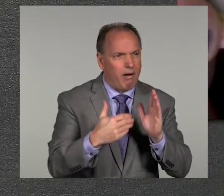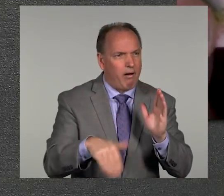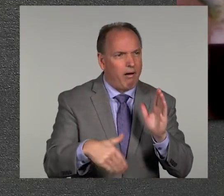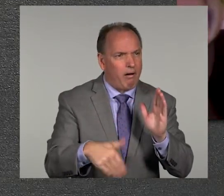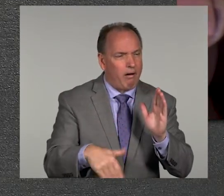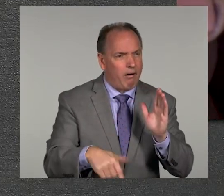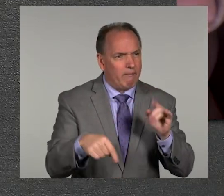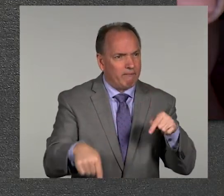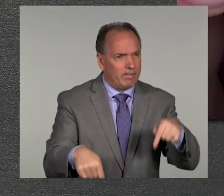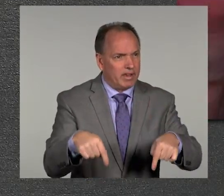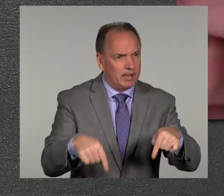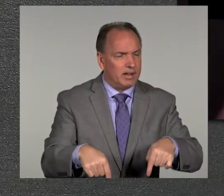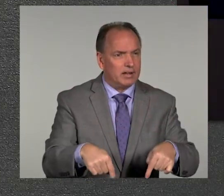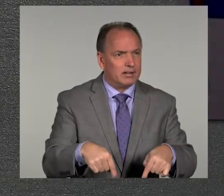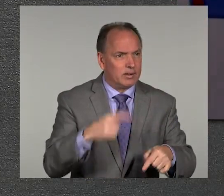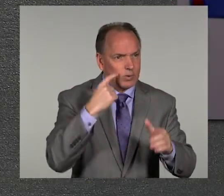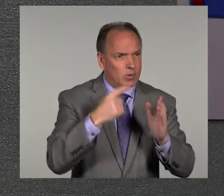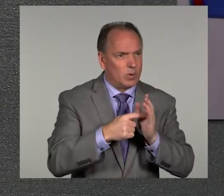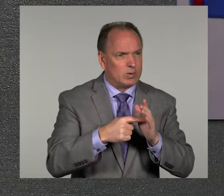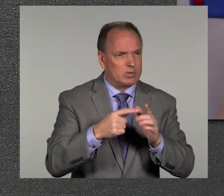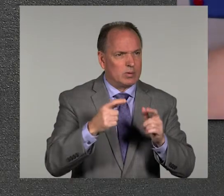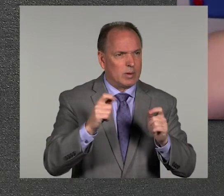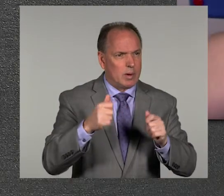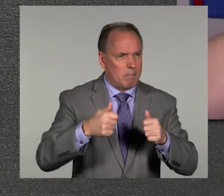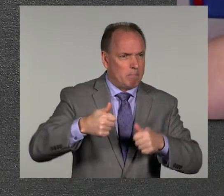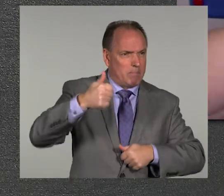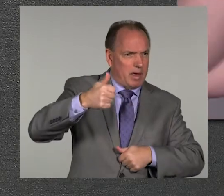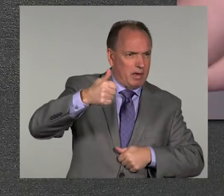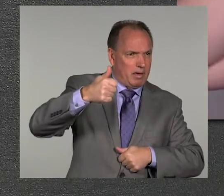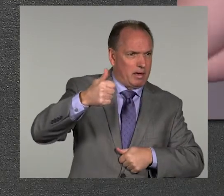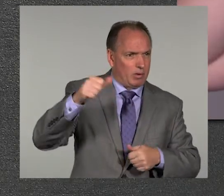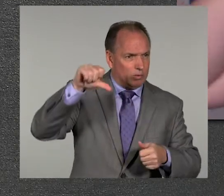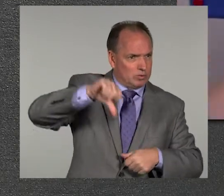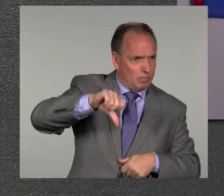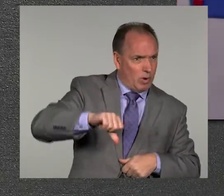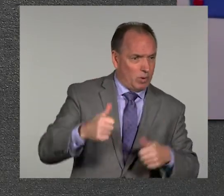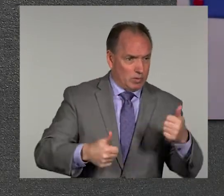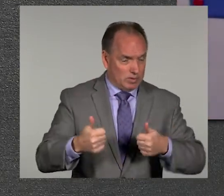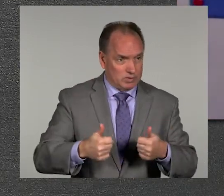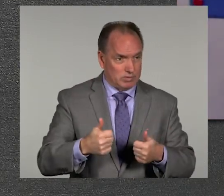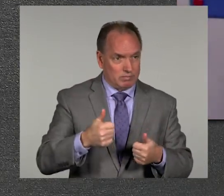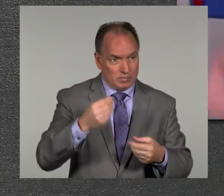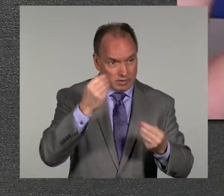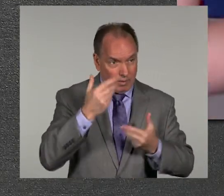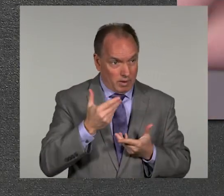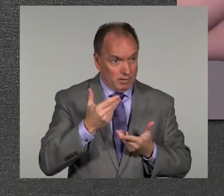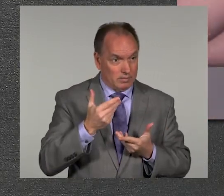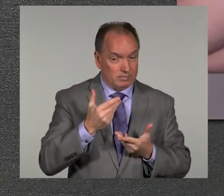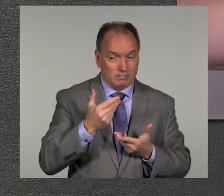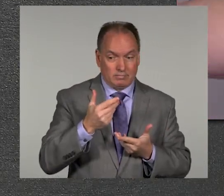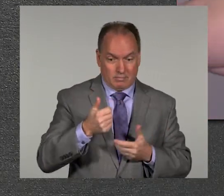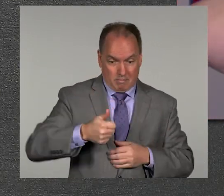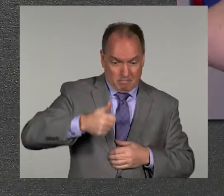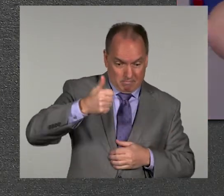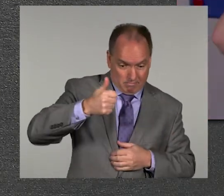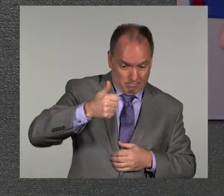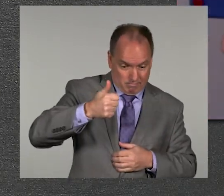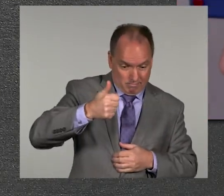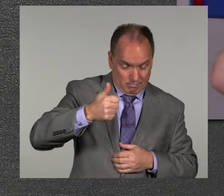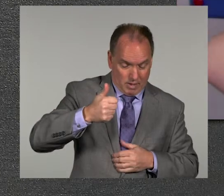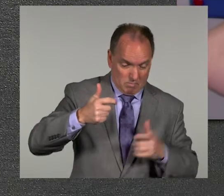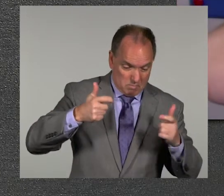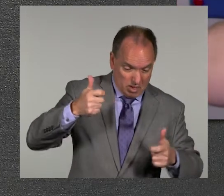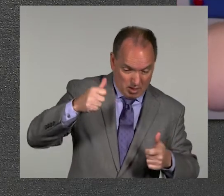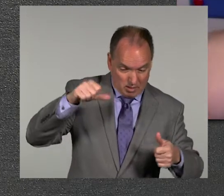What do you notice about his feet? Are his feet big or are they small? All right, give me a thumbs down for small and a thumbs